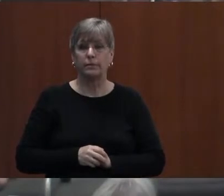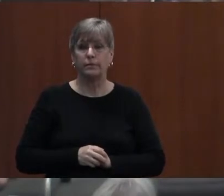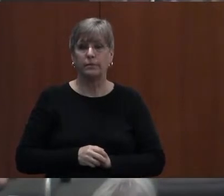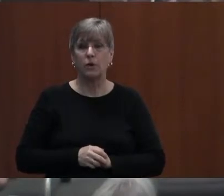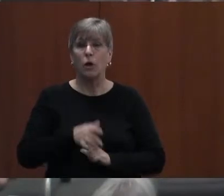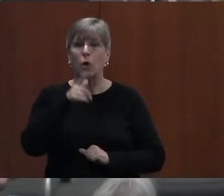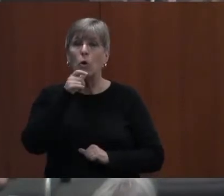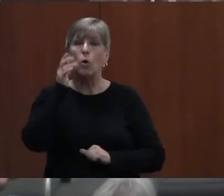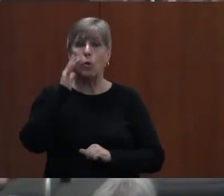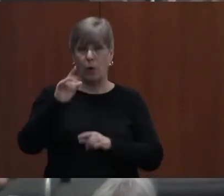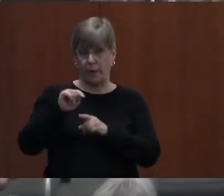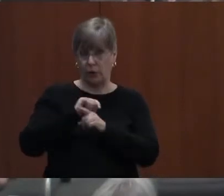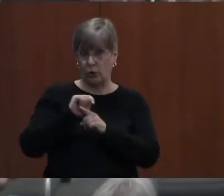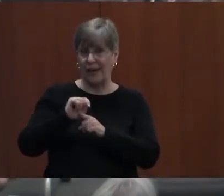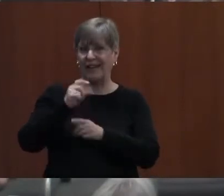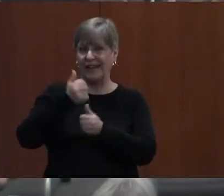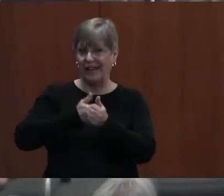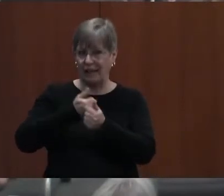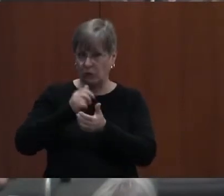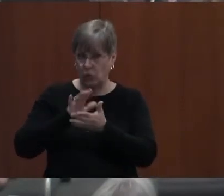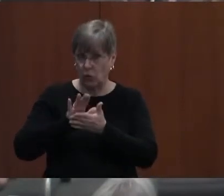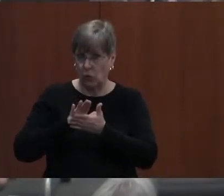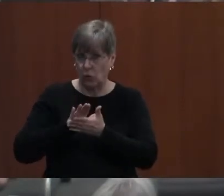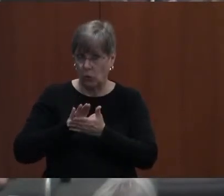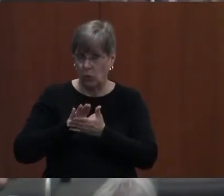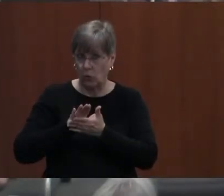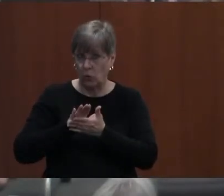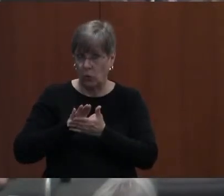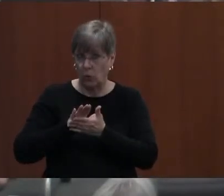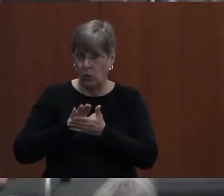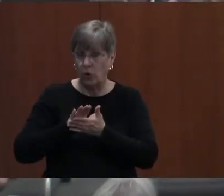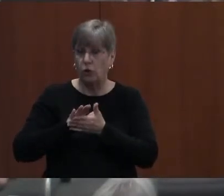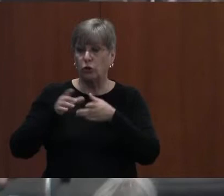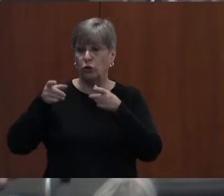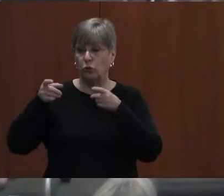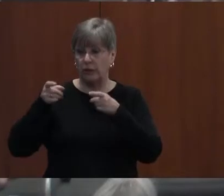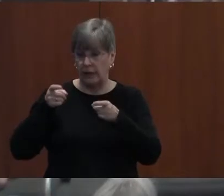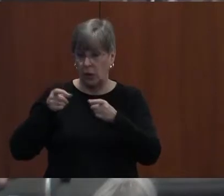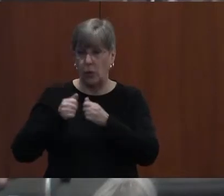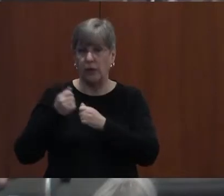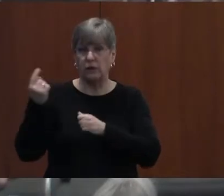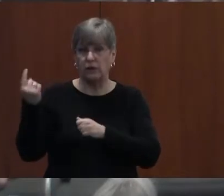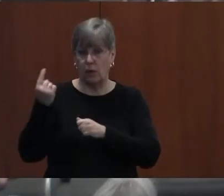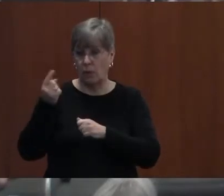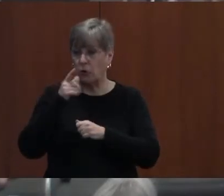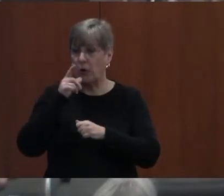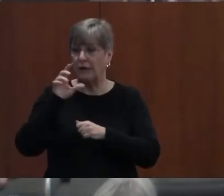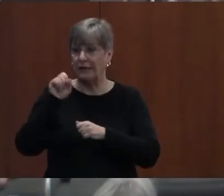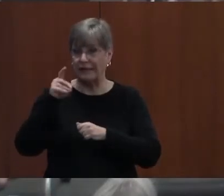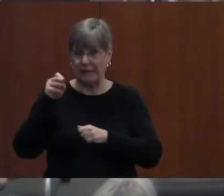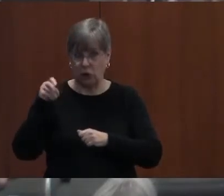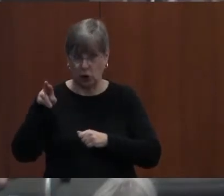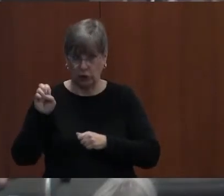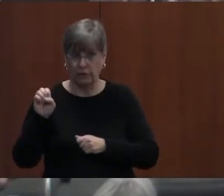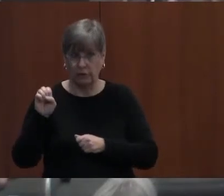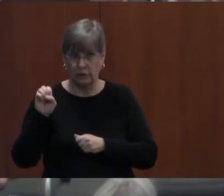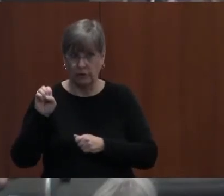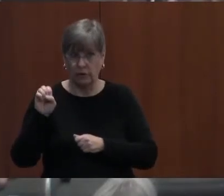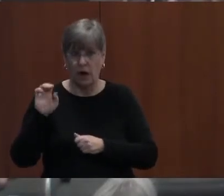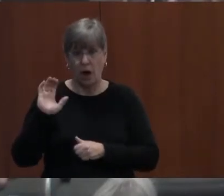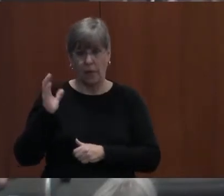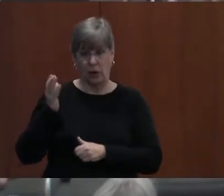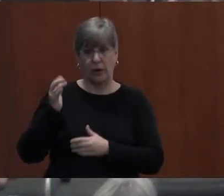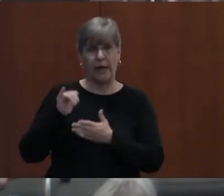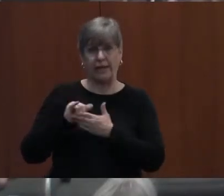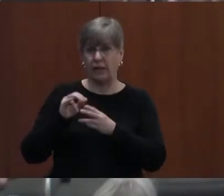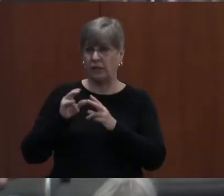who will be trained in each school to deal with seizures, and which apparently